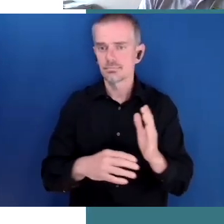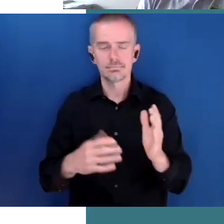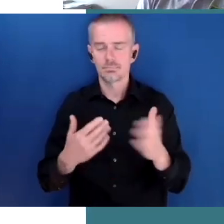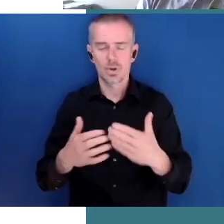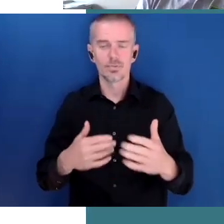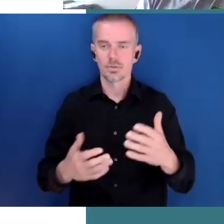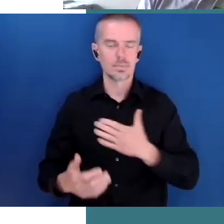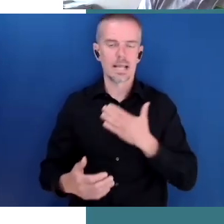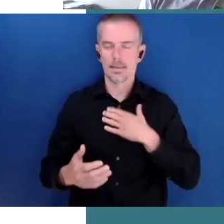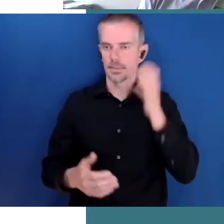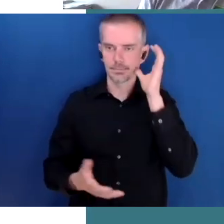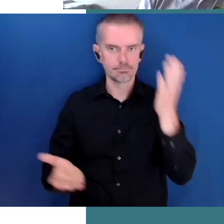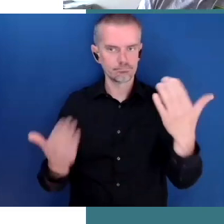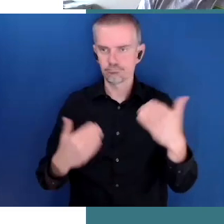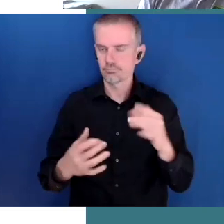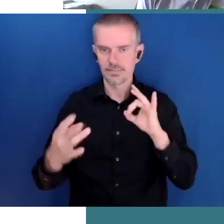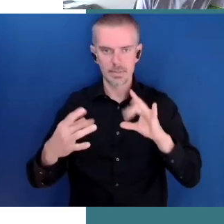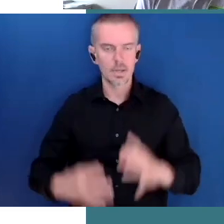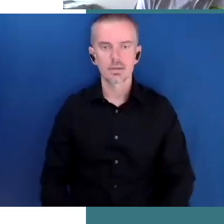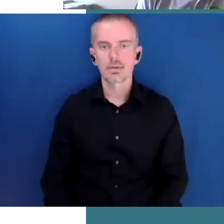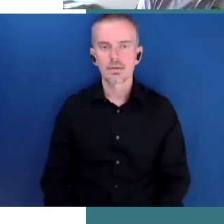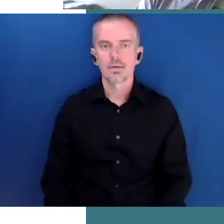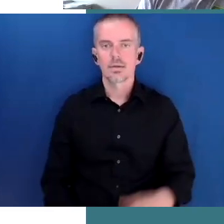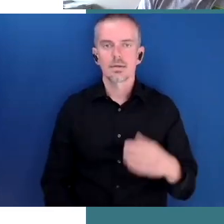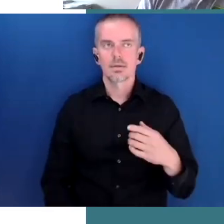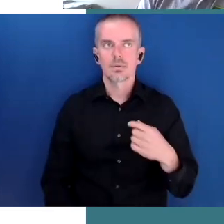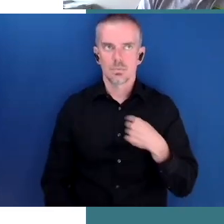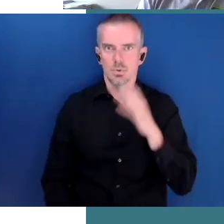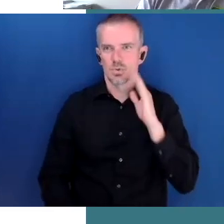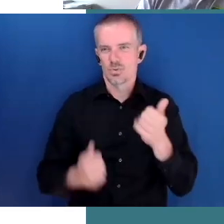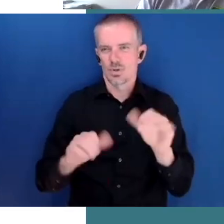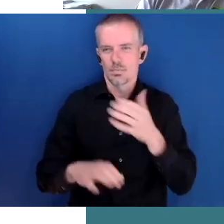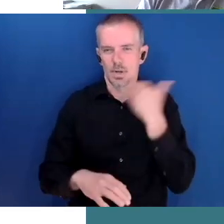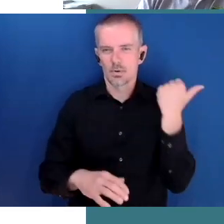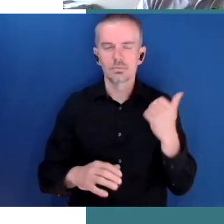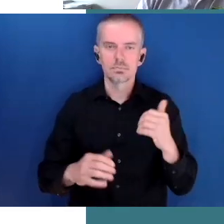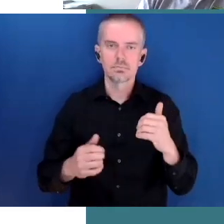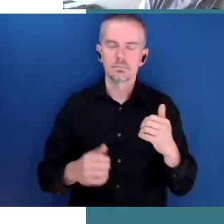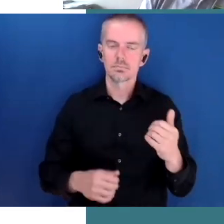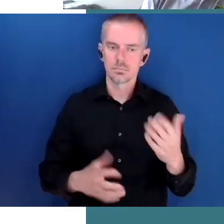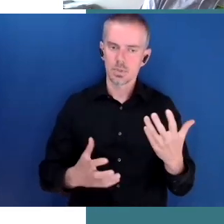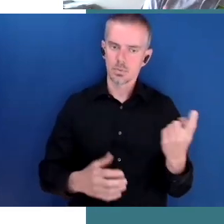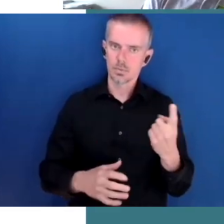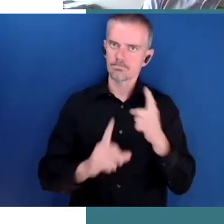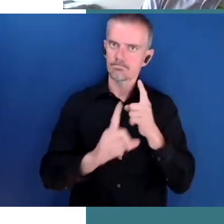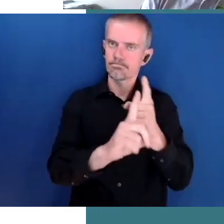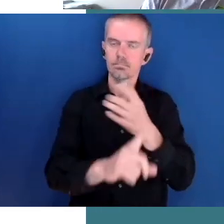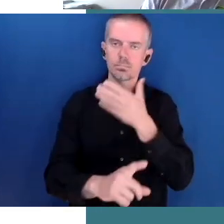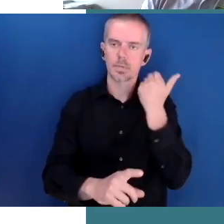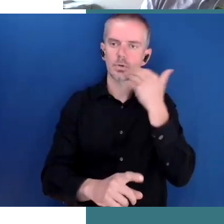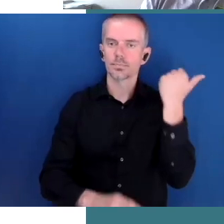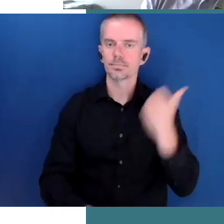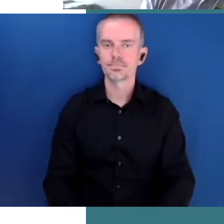hear. And because we're going to try to do better, and we're always trying to improve where we go from there.